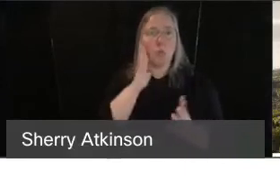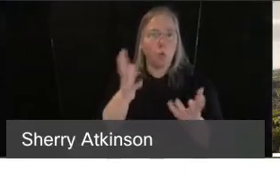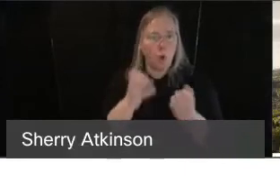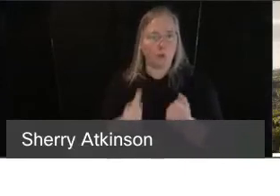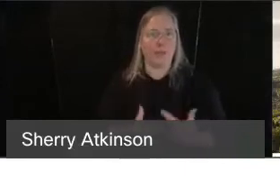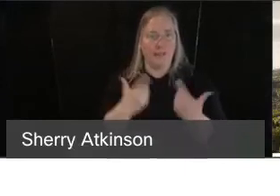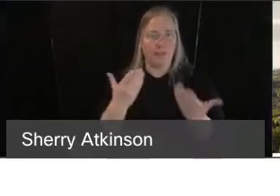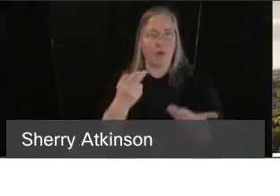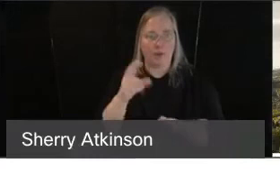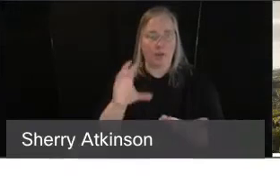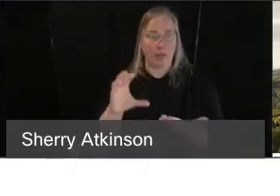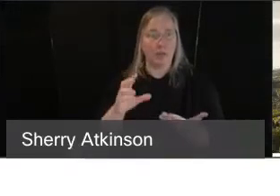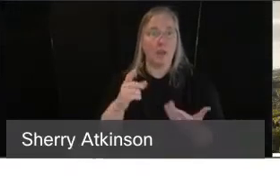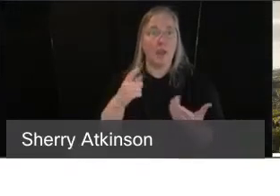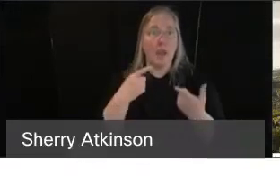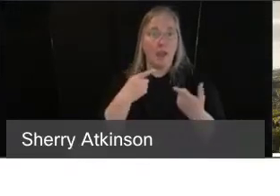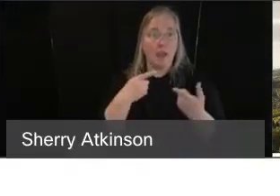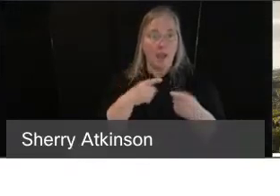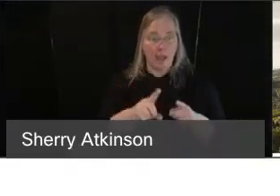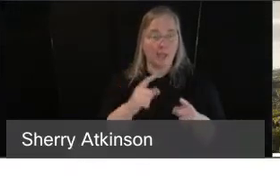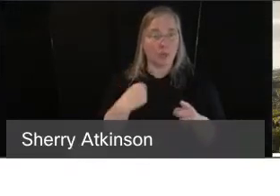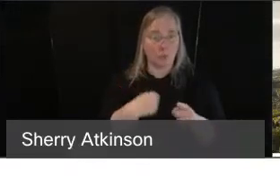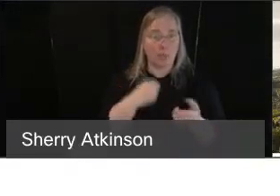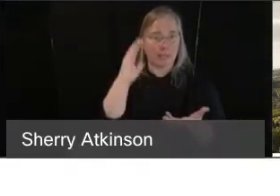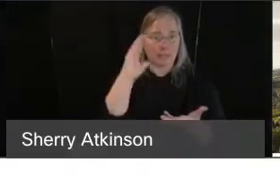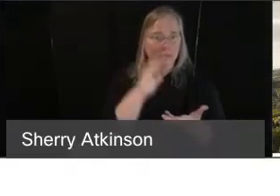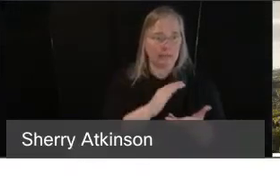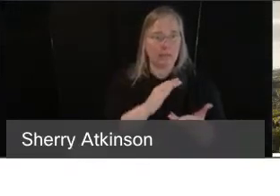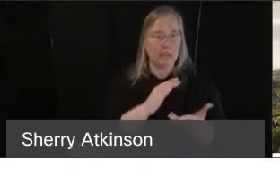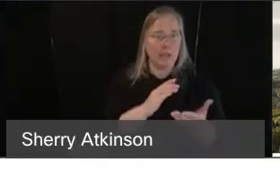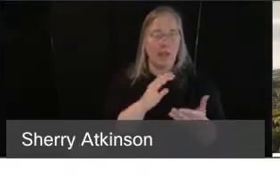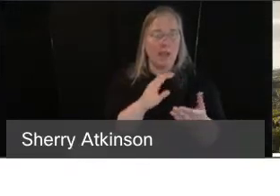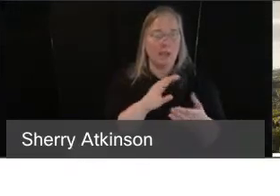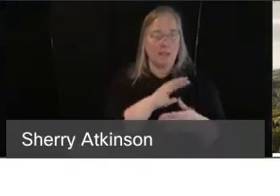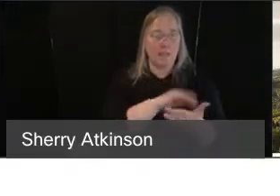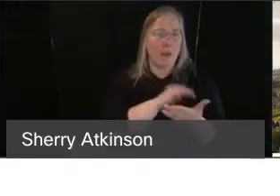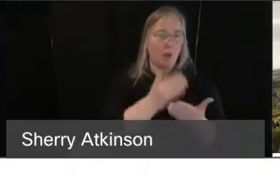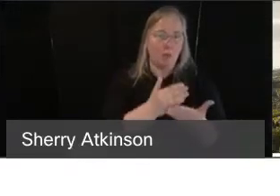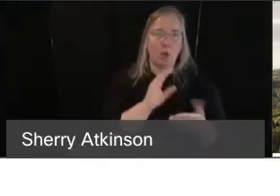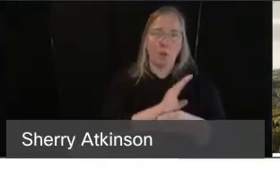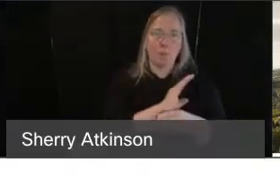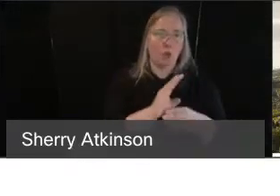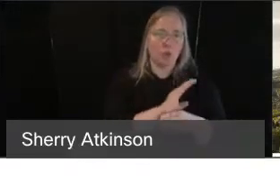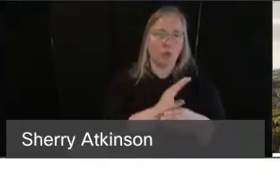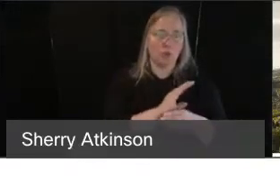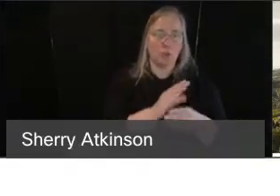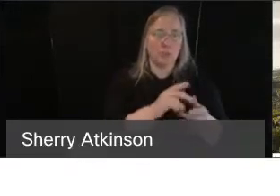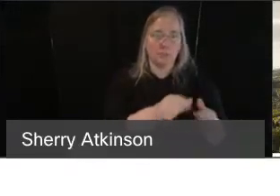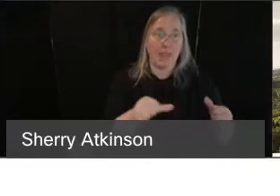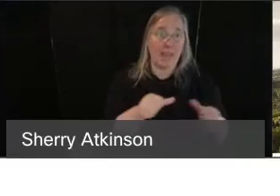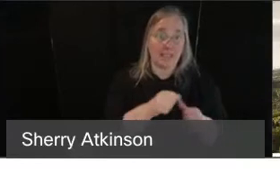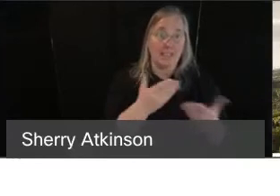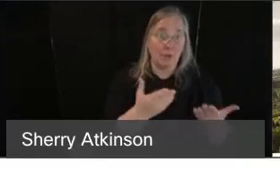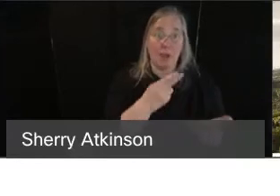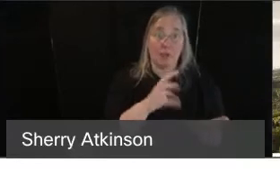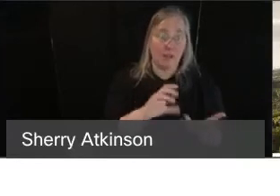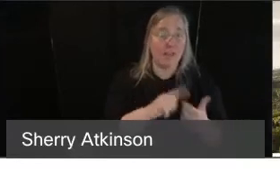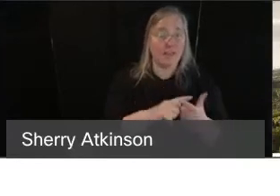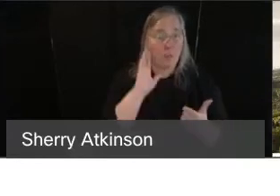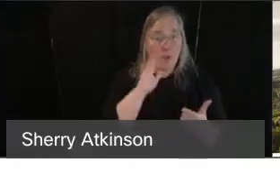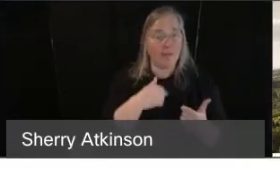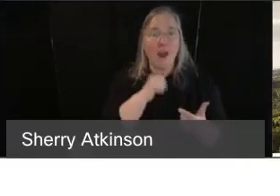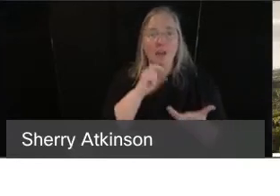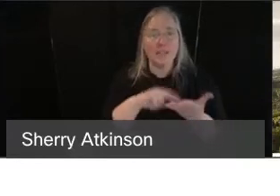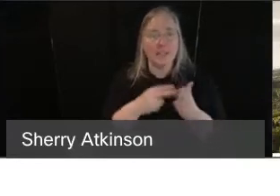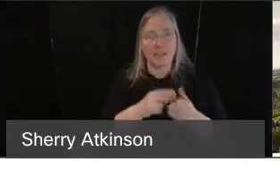residential space being developed in the county, that will have an unintended consequence potentially in terms of